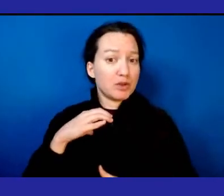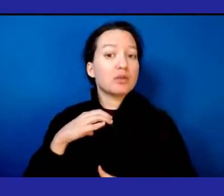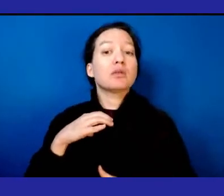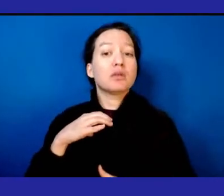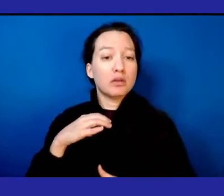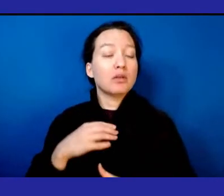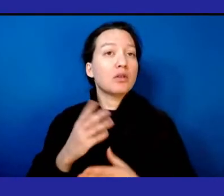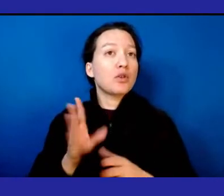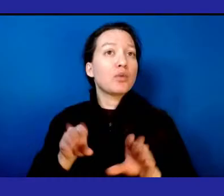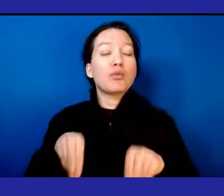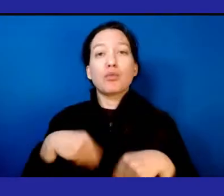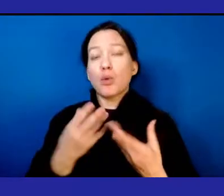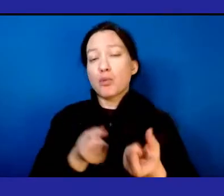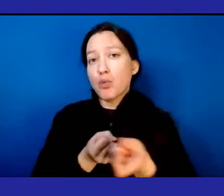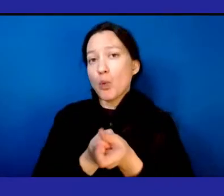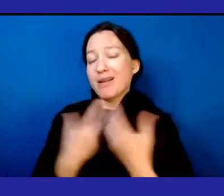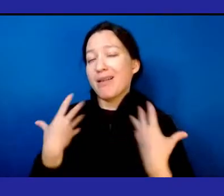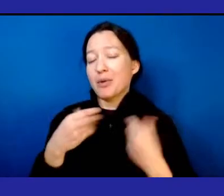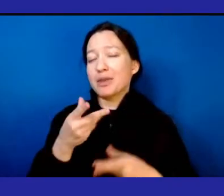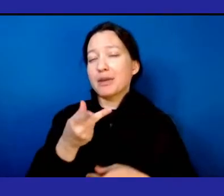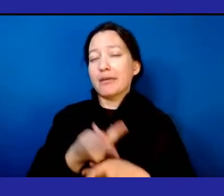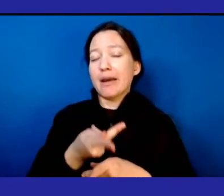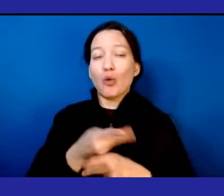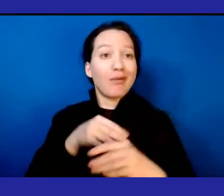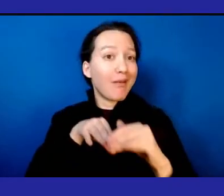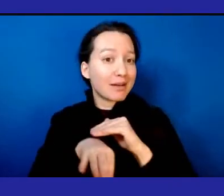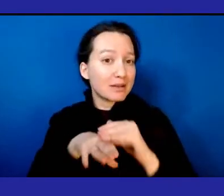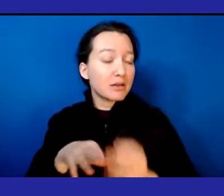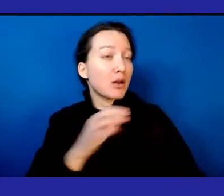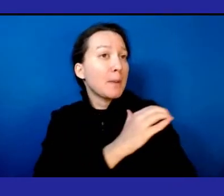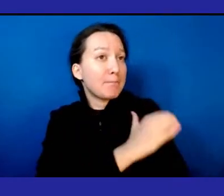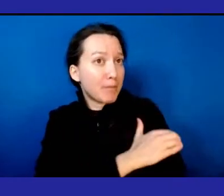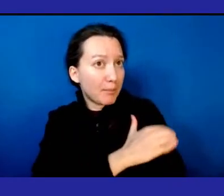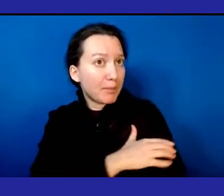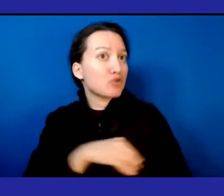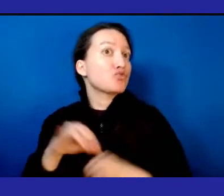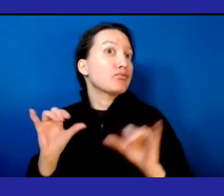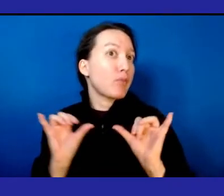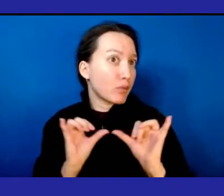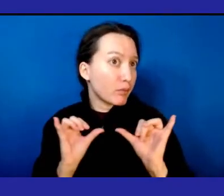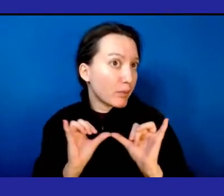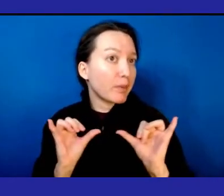healthcare access and blood pressure measurements.